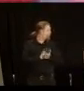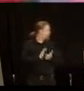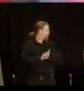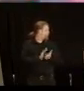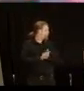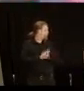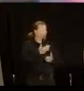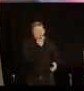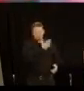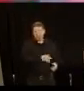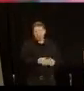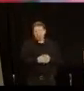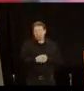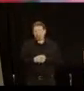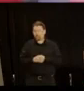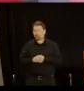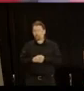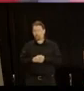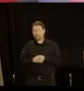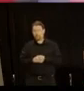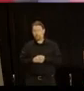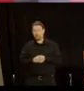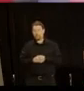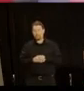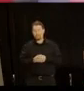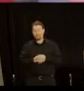Thank you so much. Thank you.